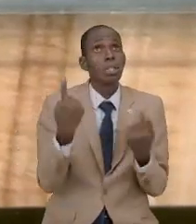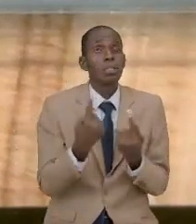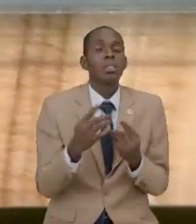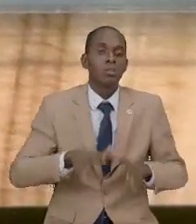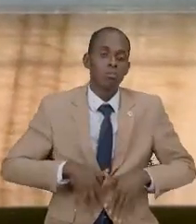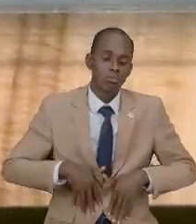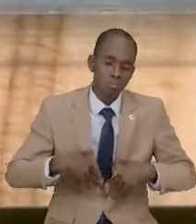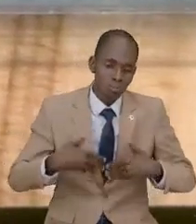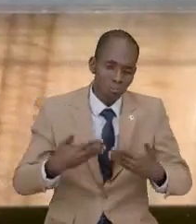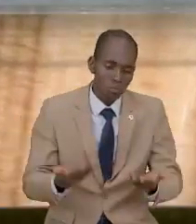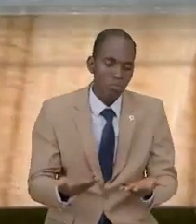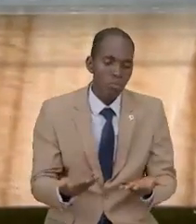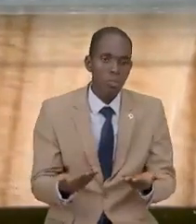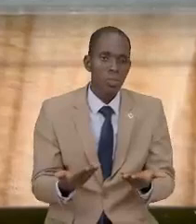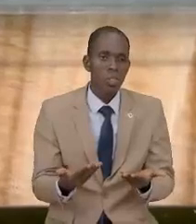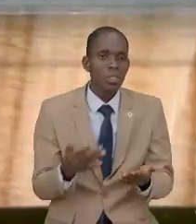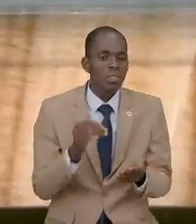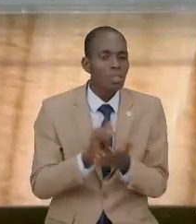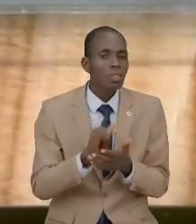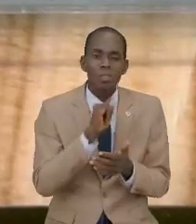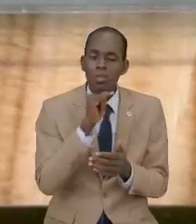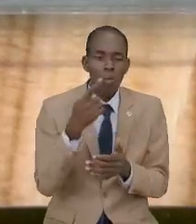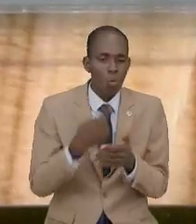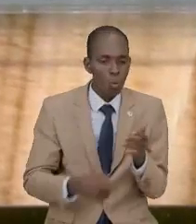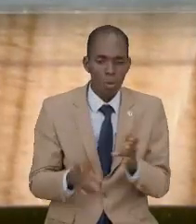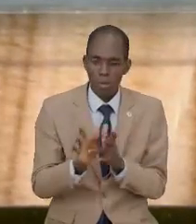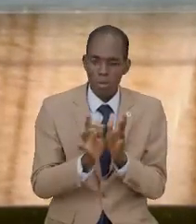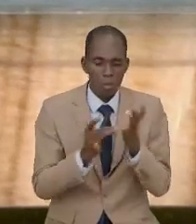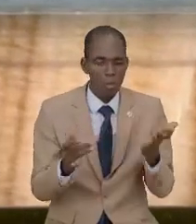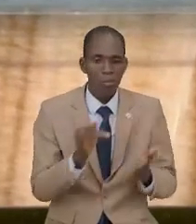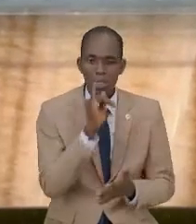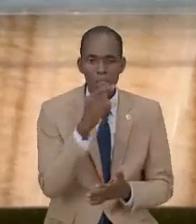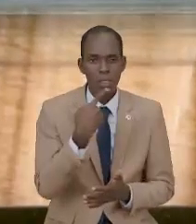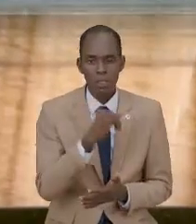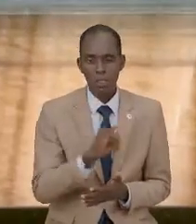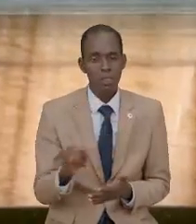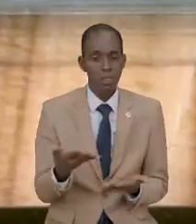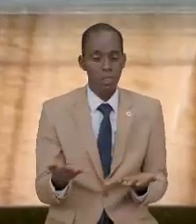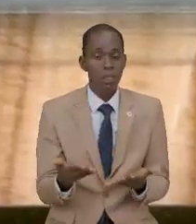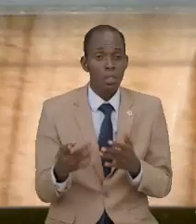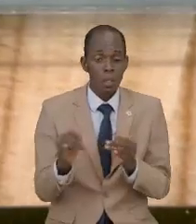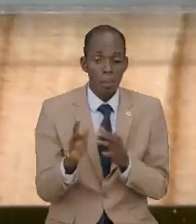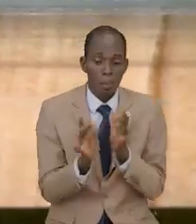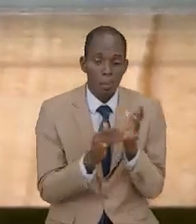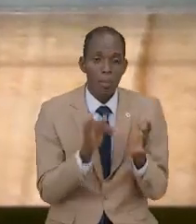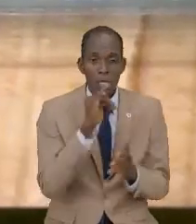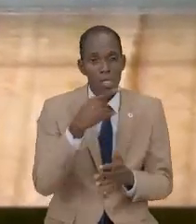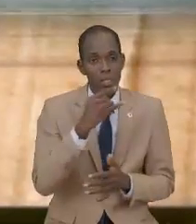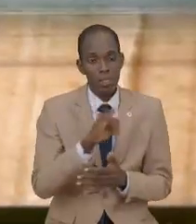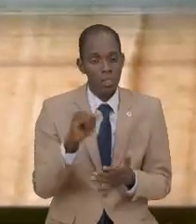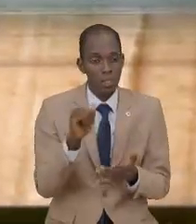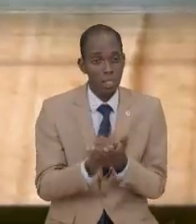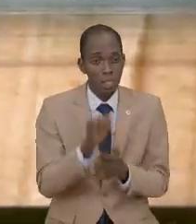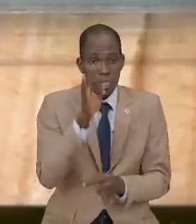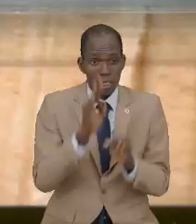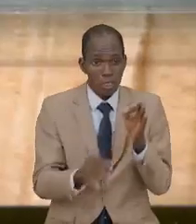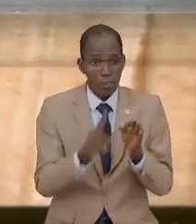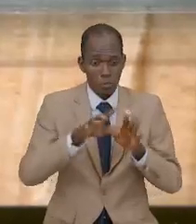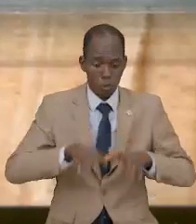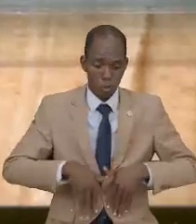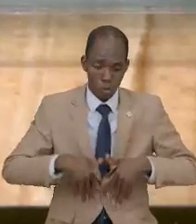and confess. That's not what the scripture is saying. The scripture is saying, if you